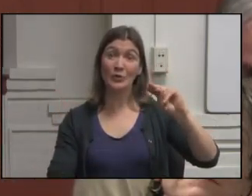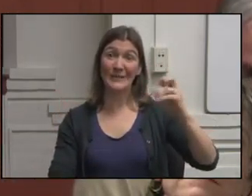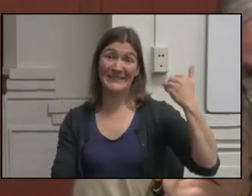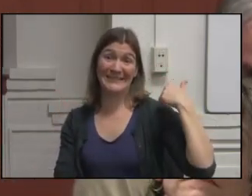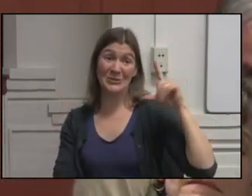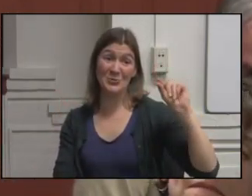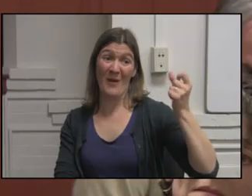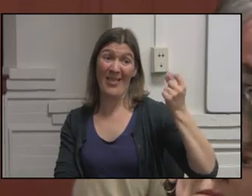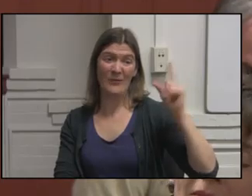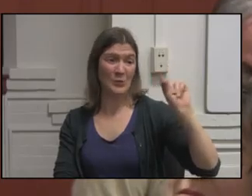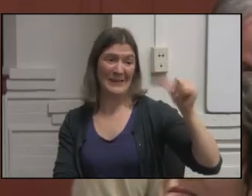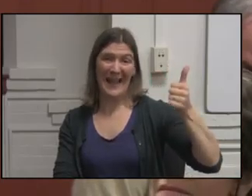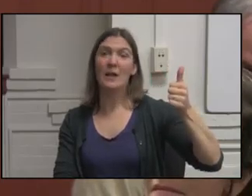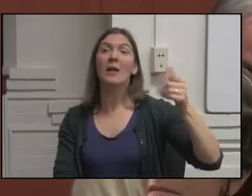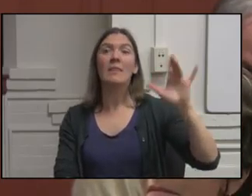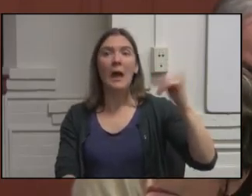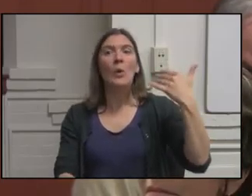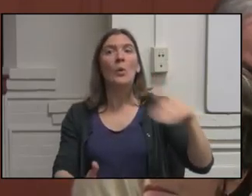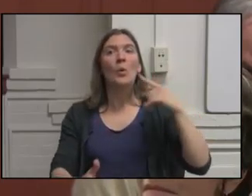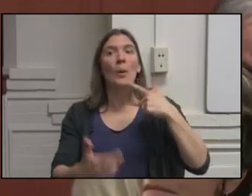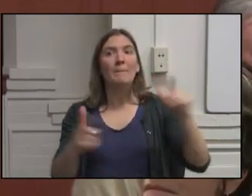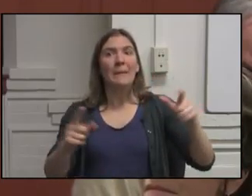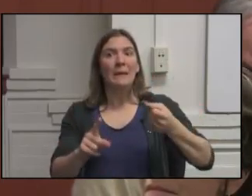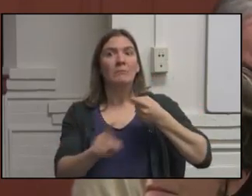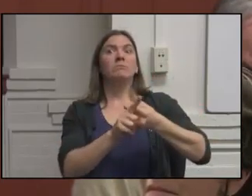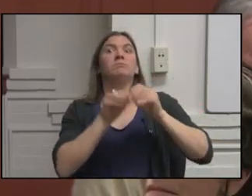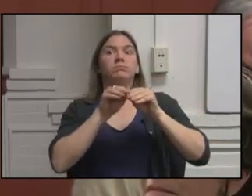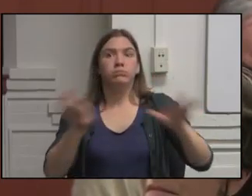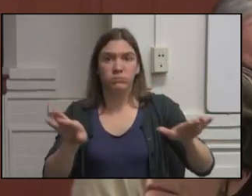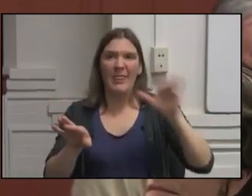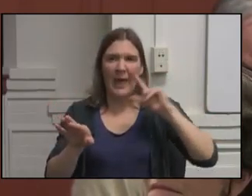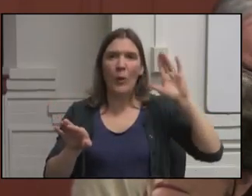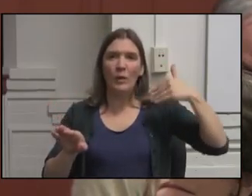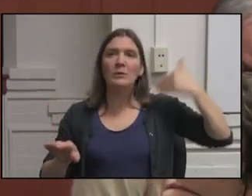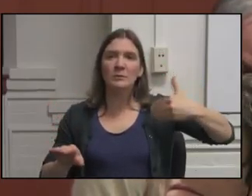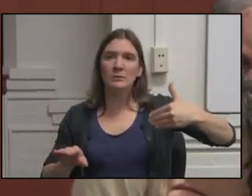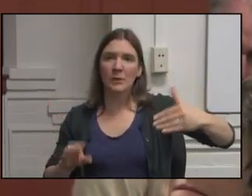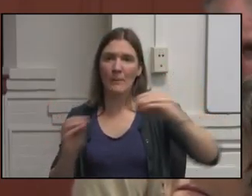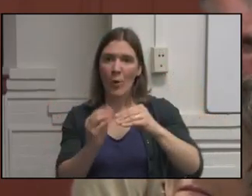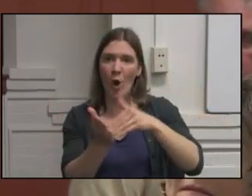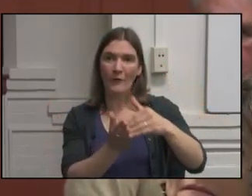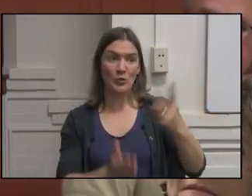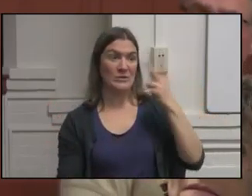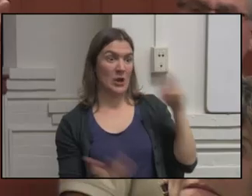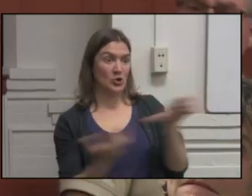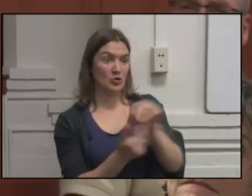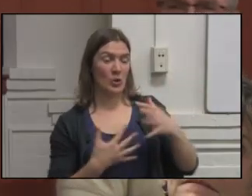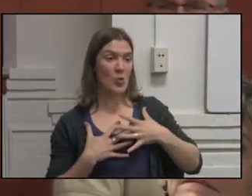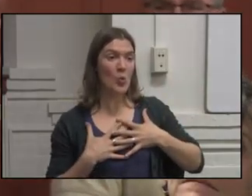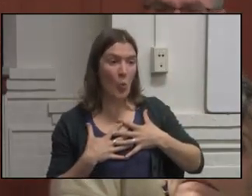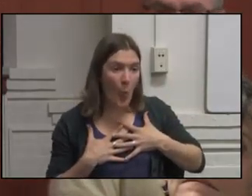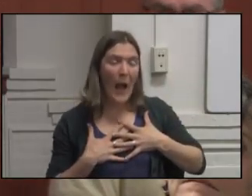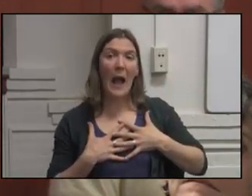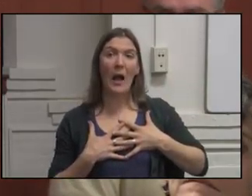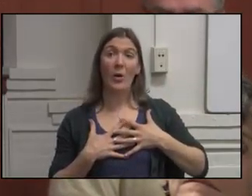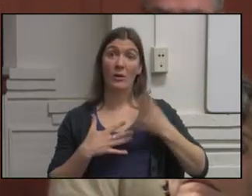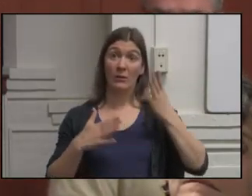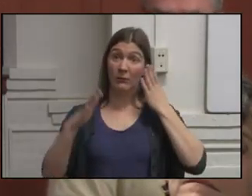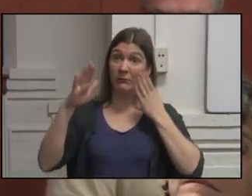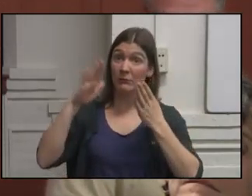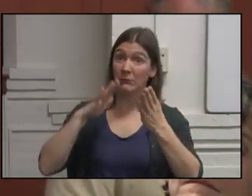beginning of something like that that's had a tremendous effect on this community. And, you know, people have seen that destructiveness. There's no way to know exactly